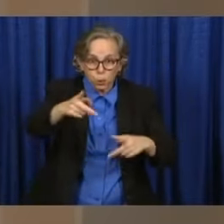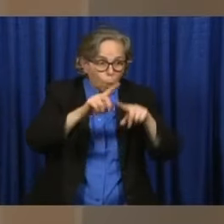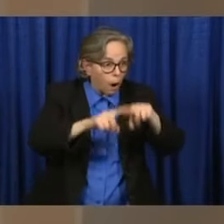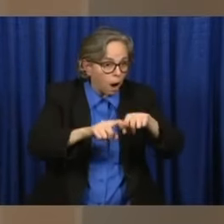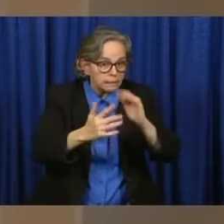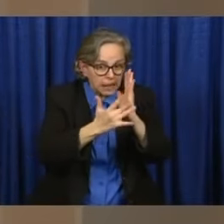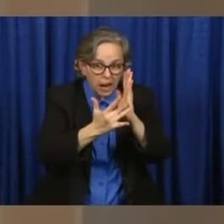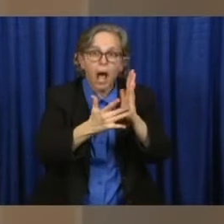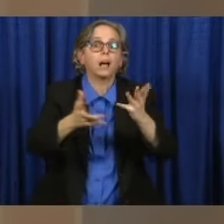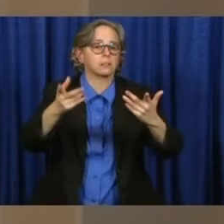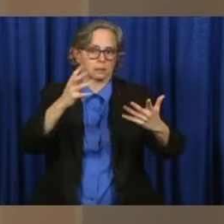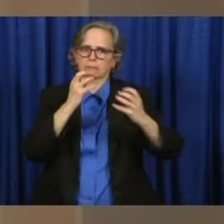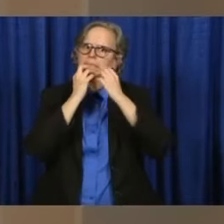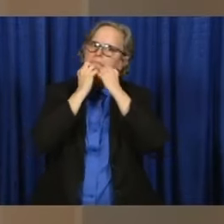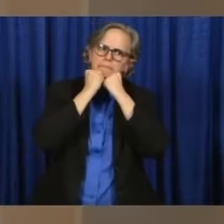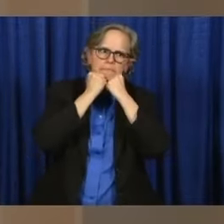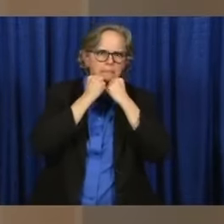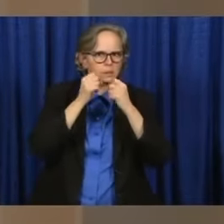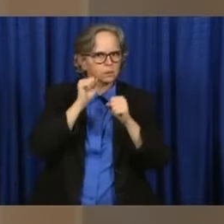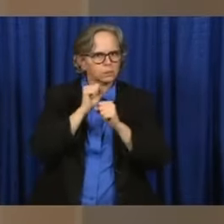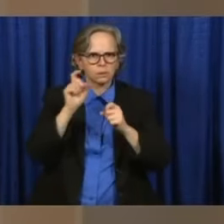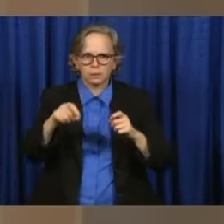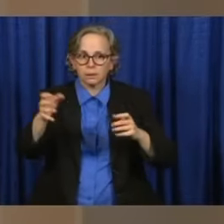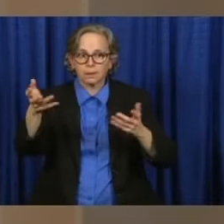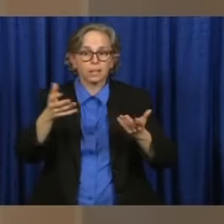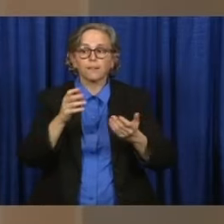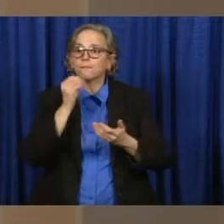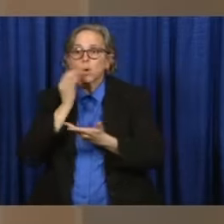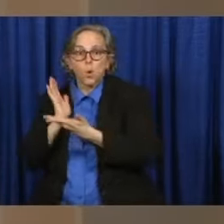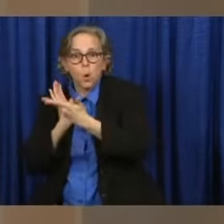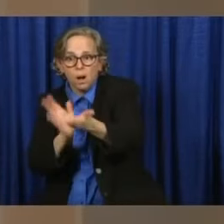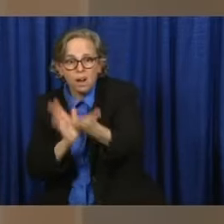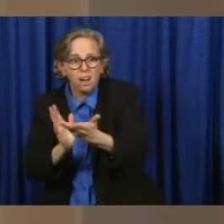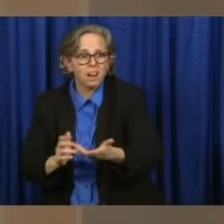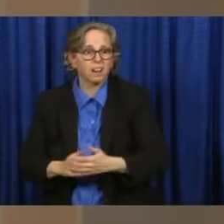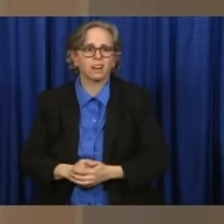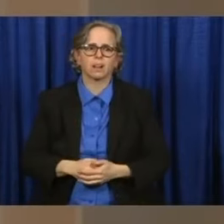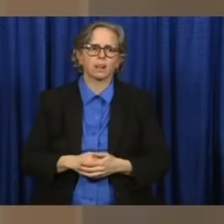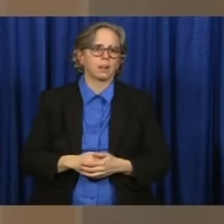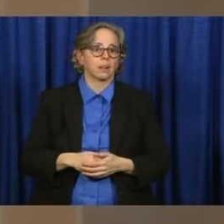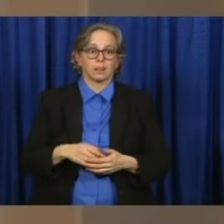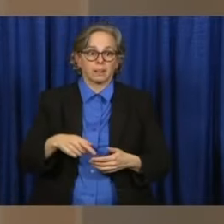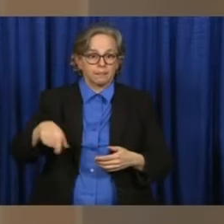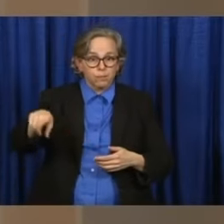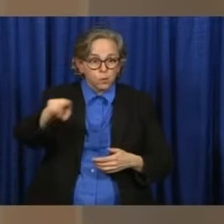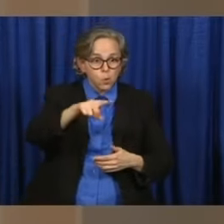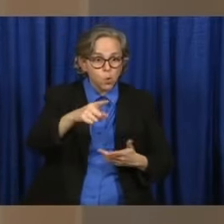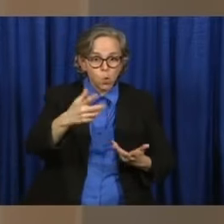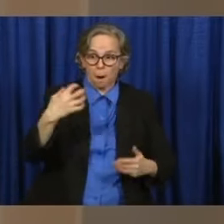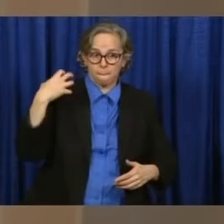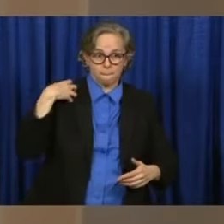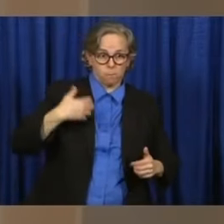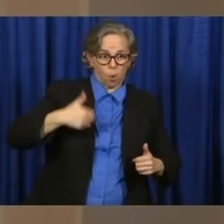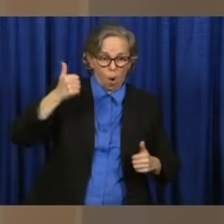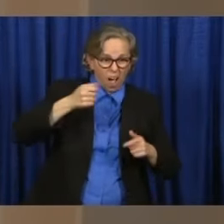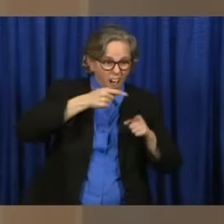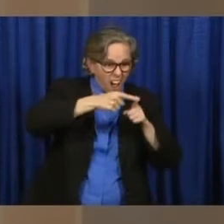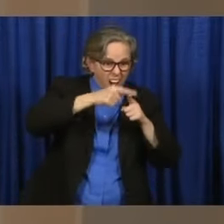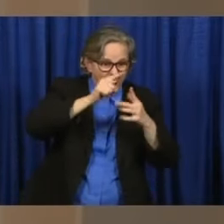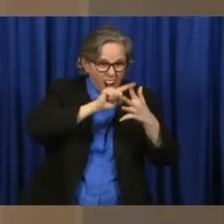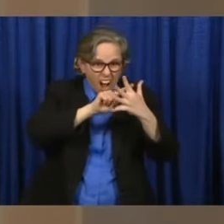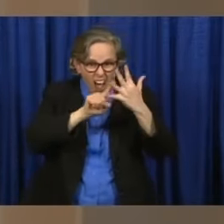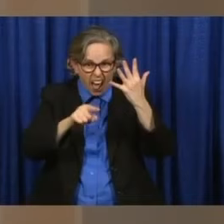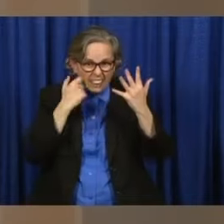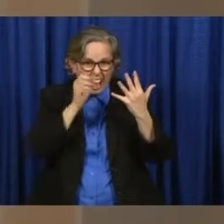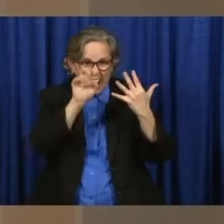chain, distribution, delivery. So if you're an employer who's an essential in those areas or essential part of what we're doing,